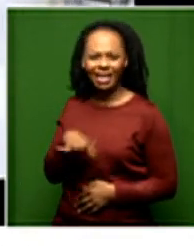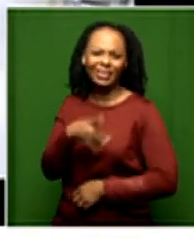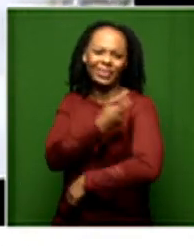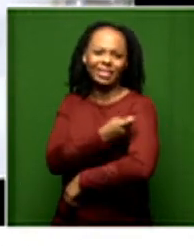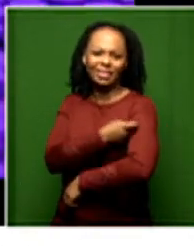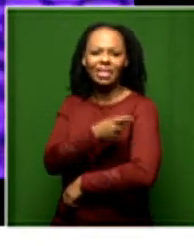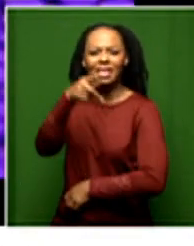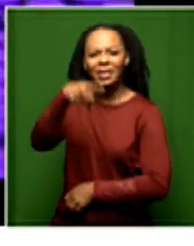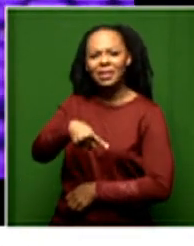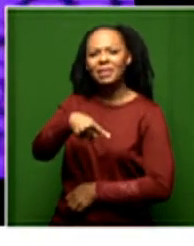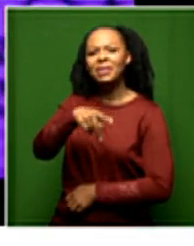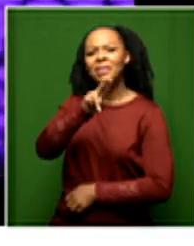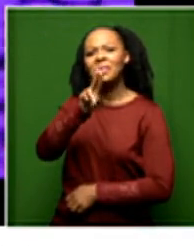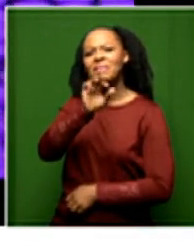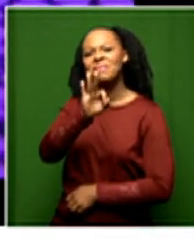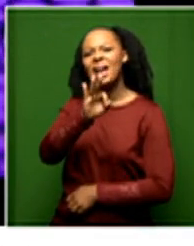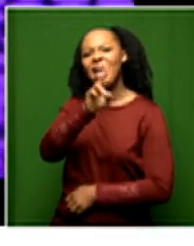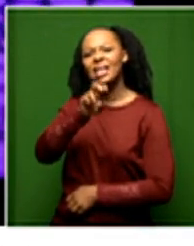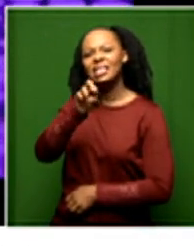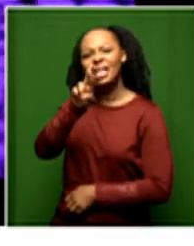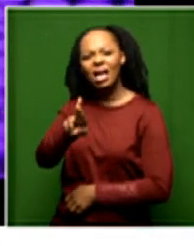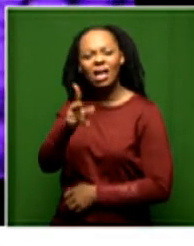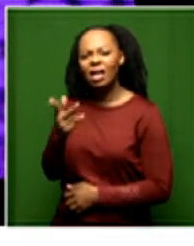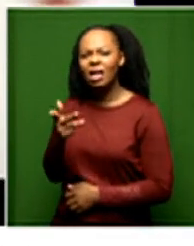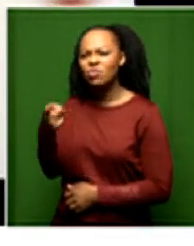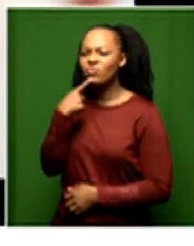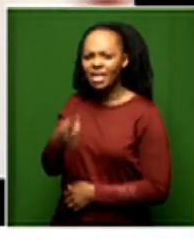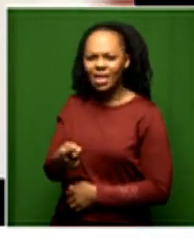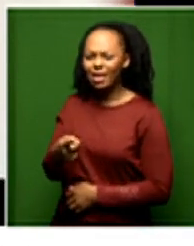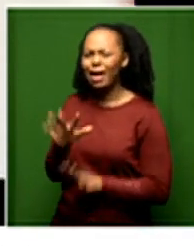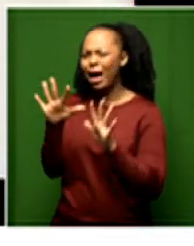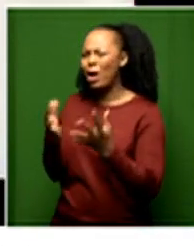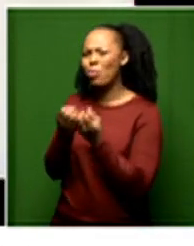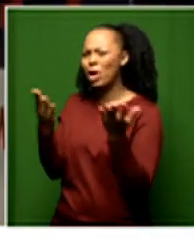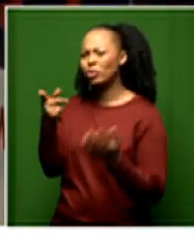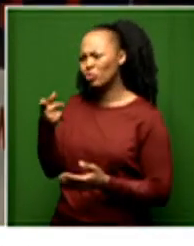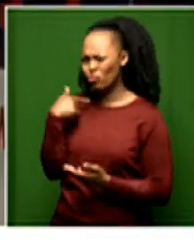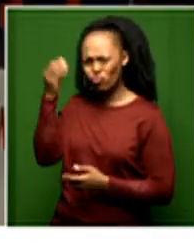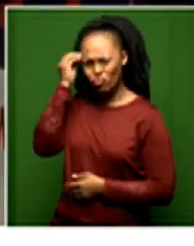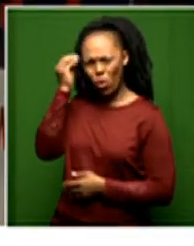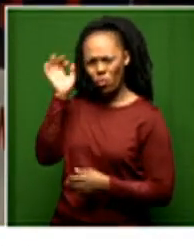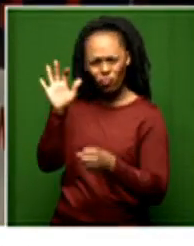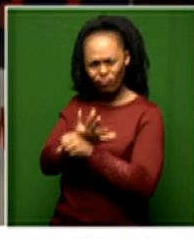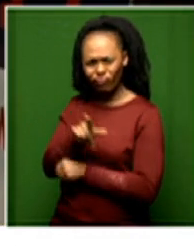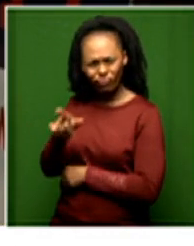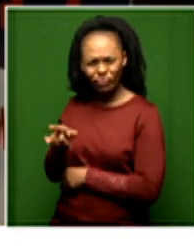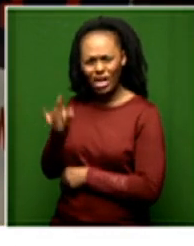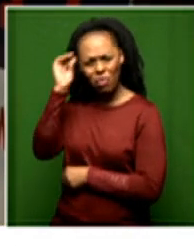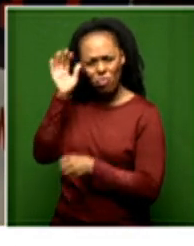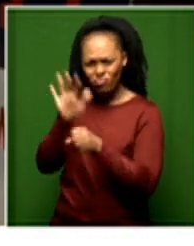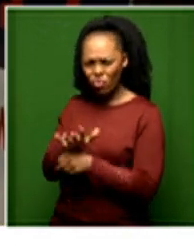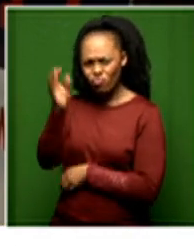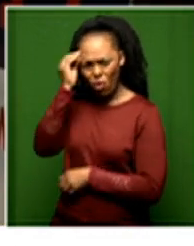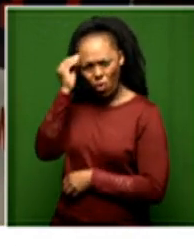the Pfizer that you mentioned. How much do we know about that vaccine and how that